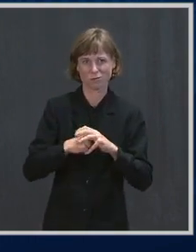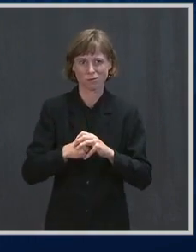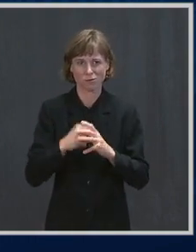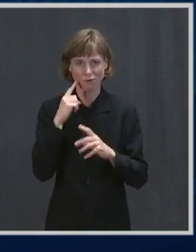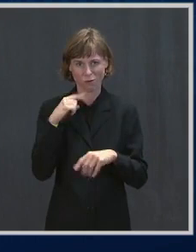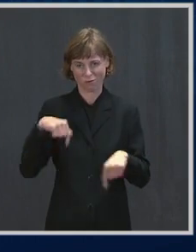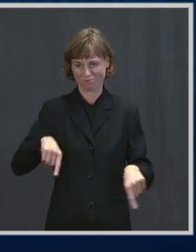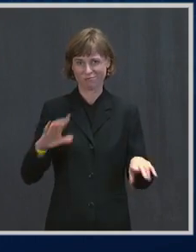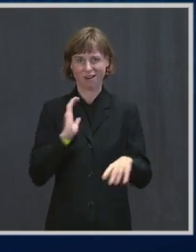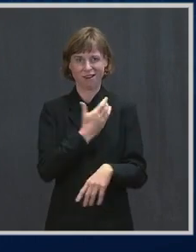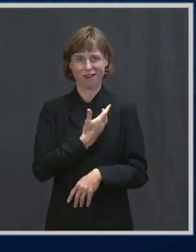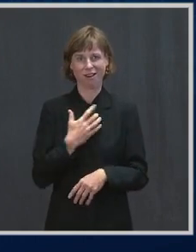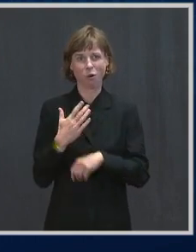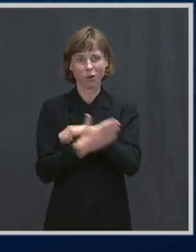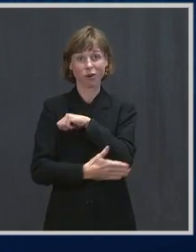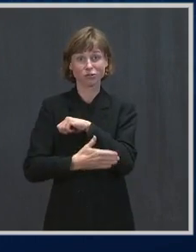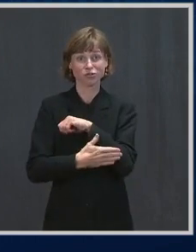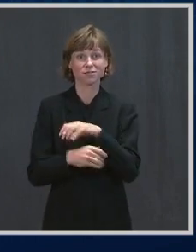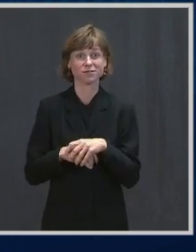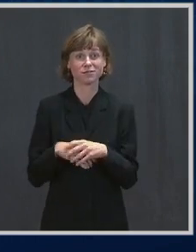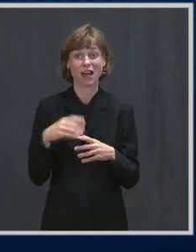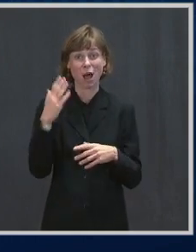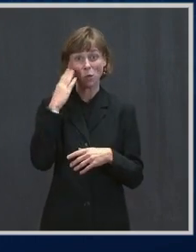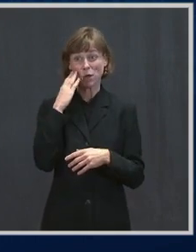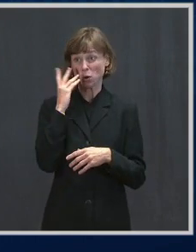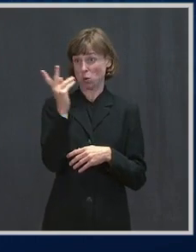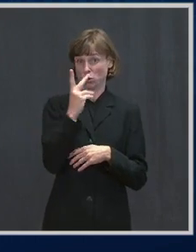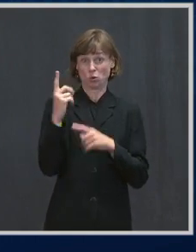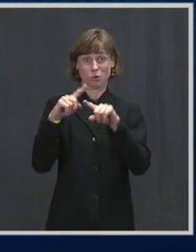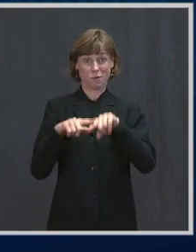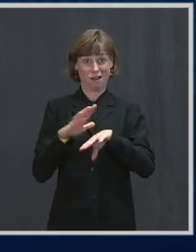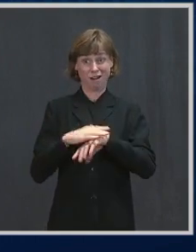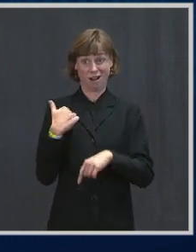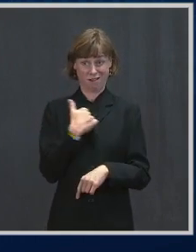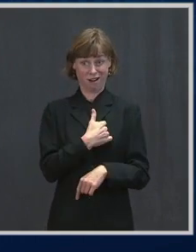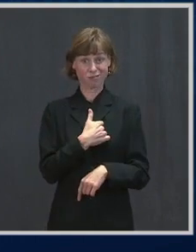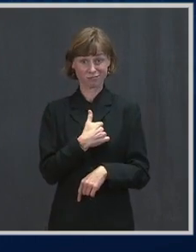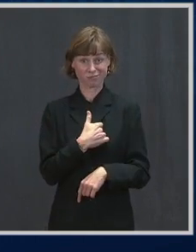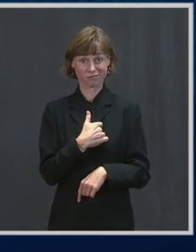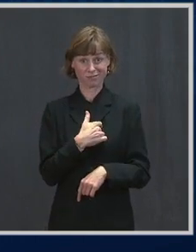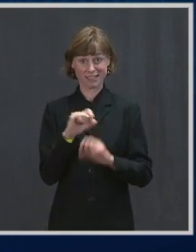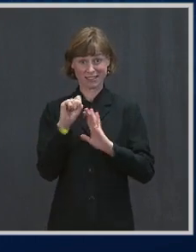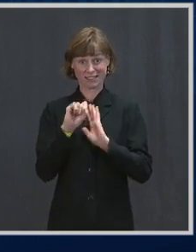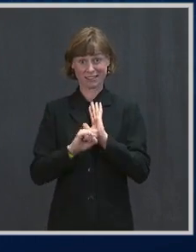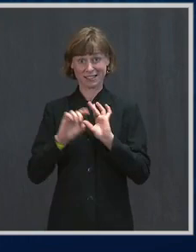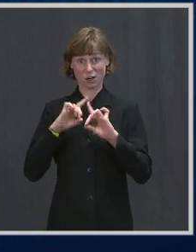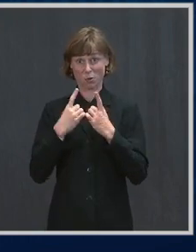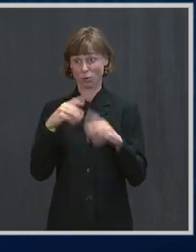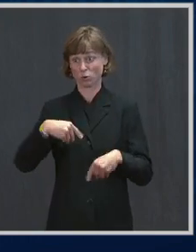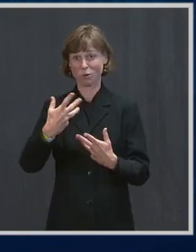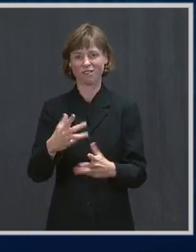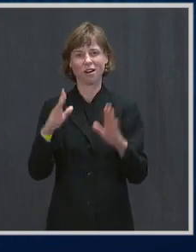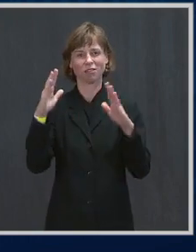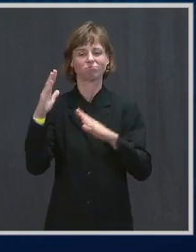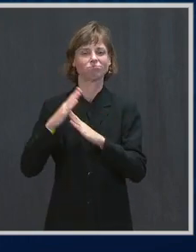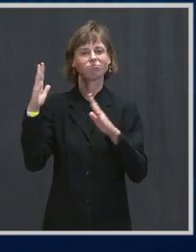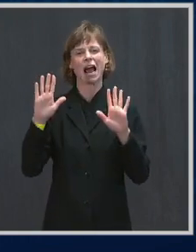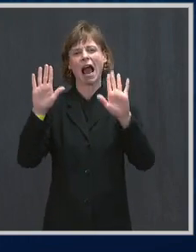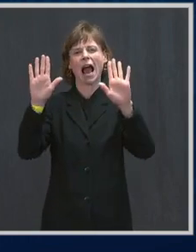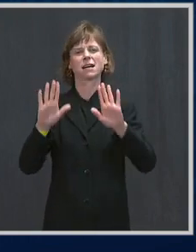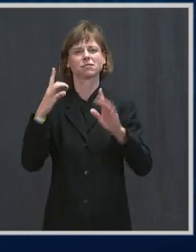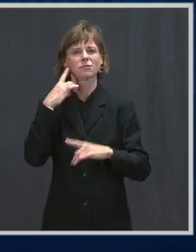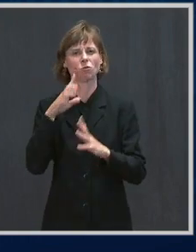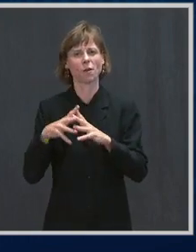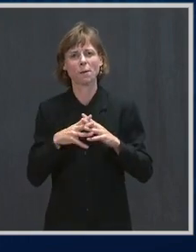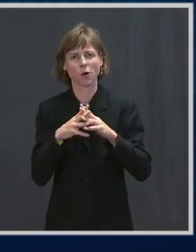country. And we know you're counting on us to deliver excellence for the American people. On behalf of everyone at